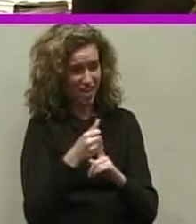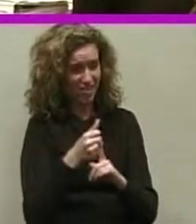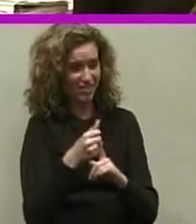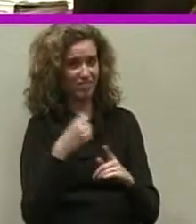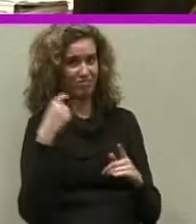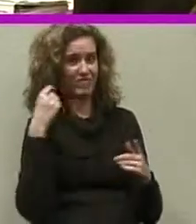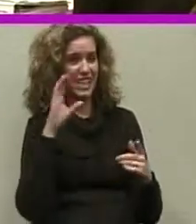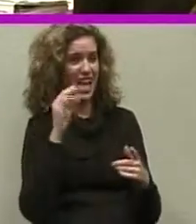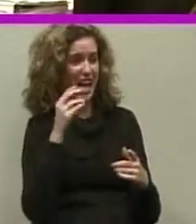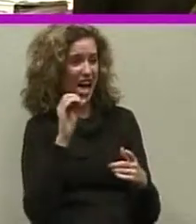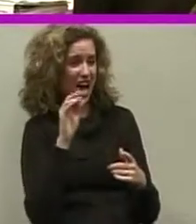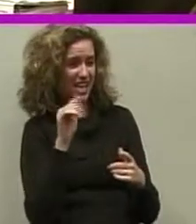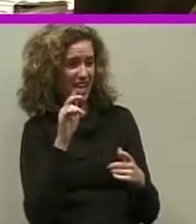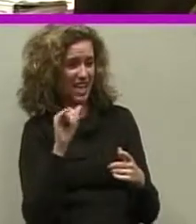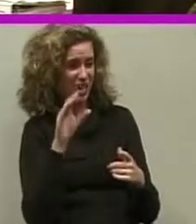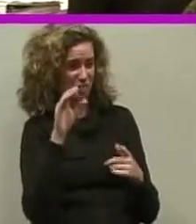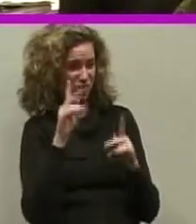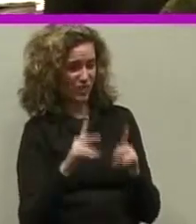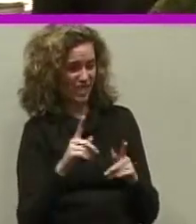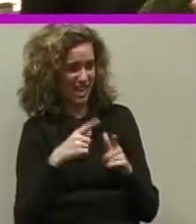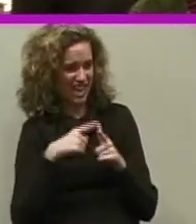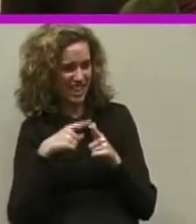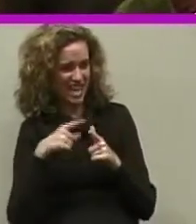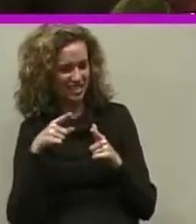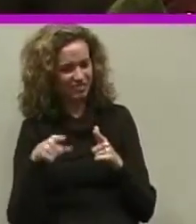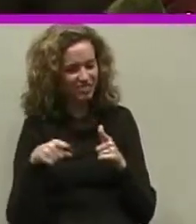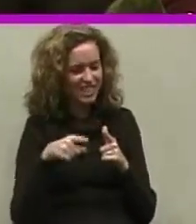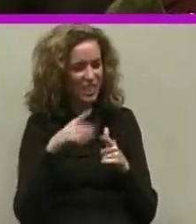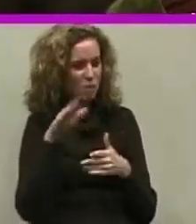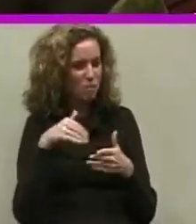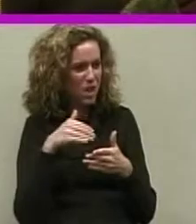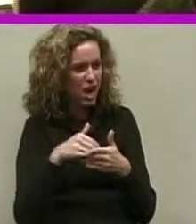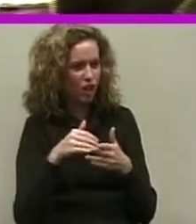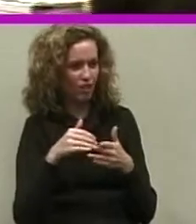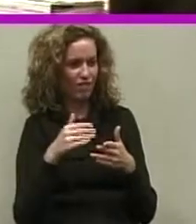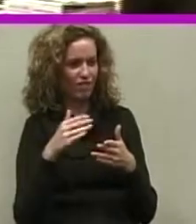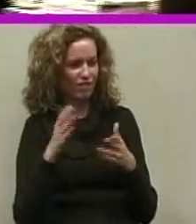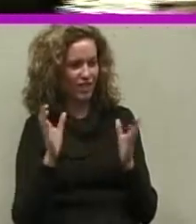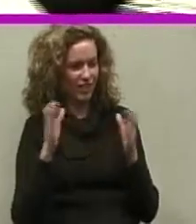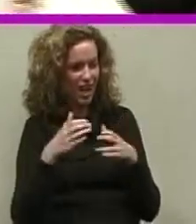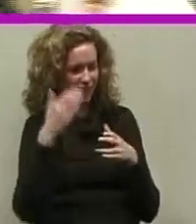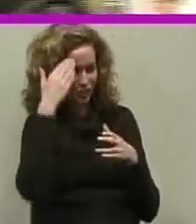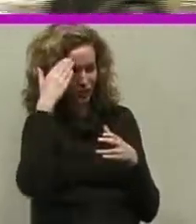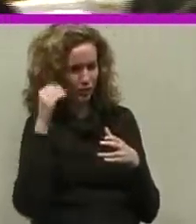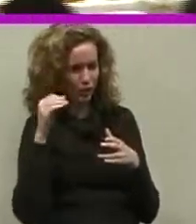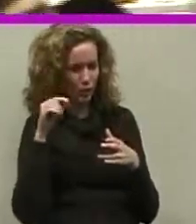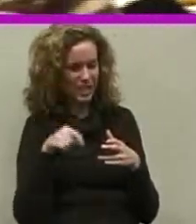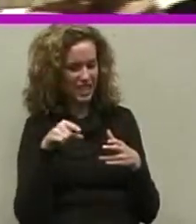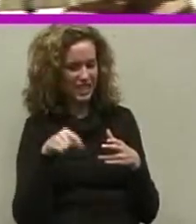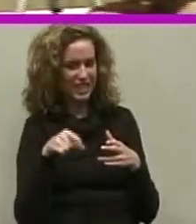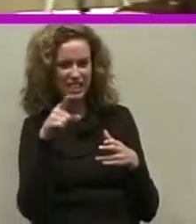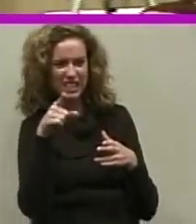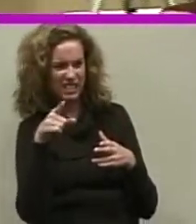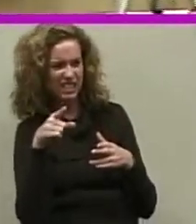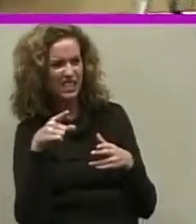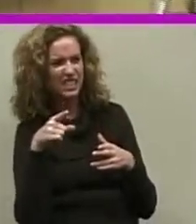and structure, not so much stimulus, and he had somehow been placed in the middle of the stimulus. Okay, all right. He is the stimulus. Yeah,